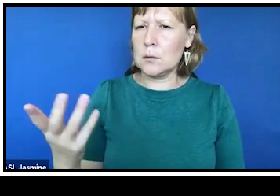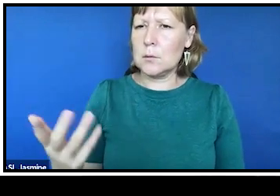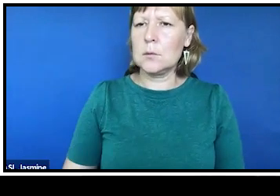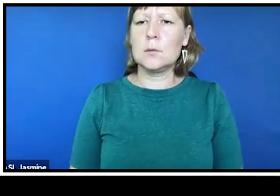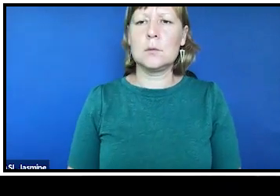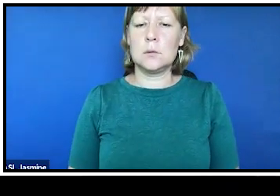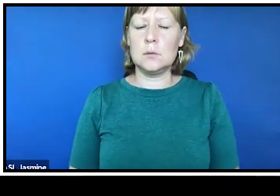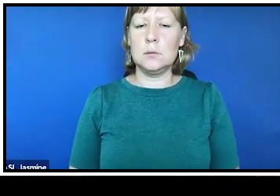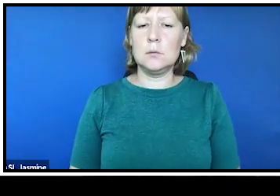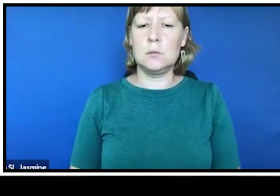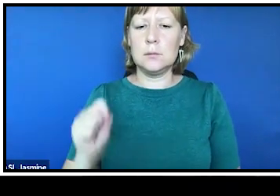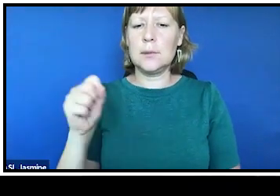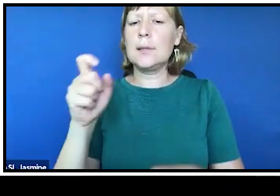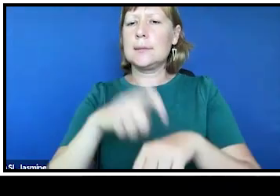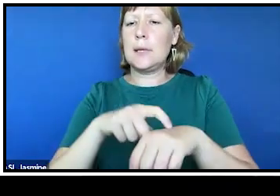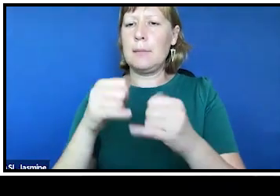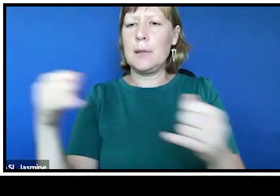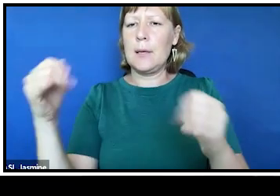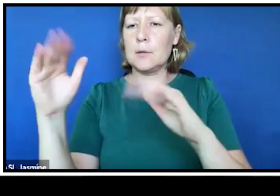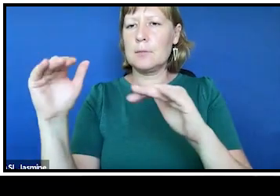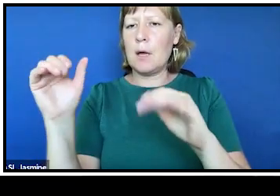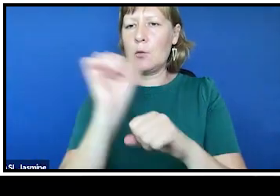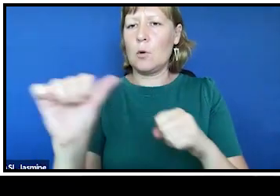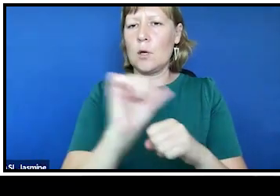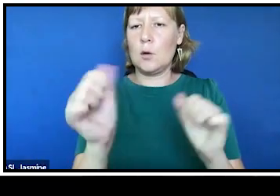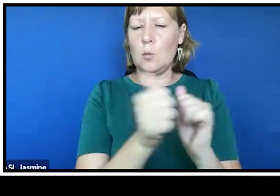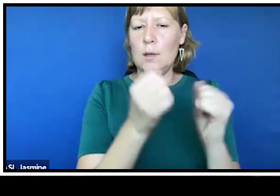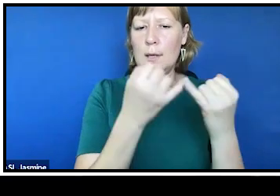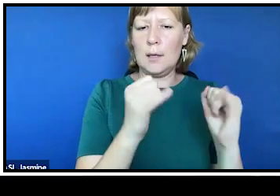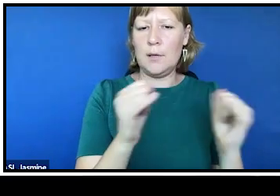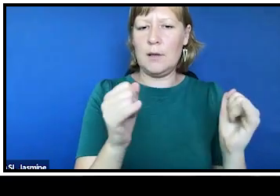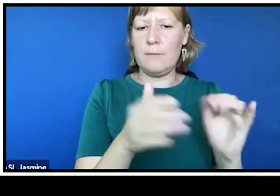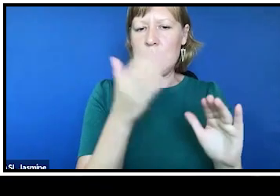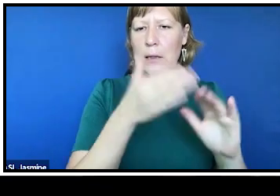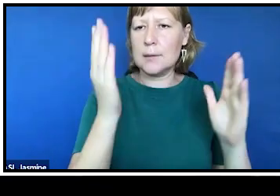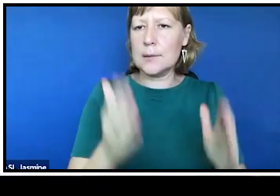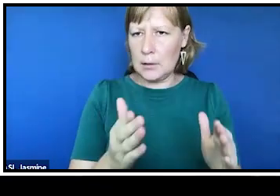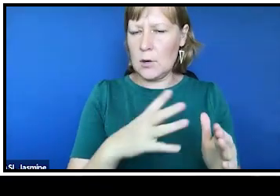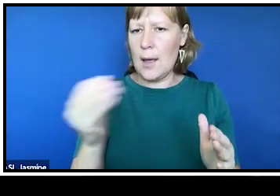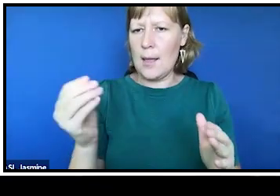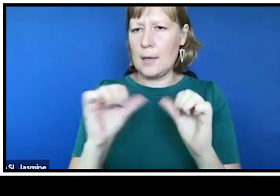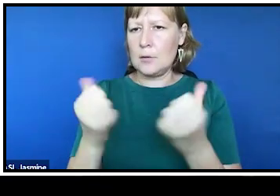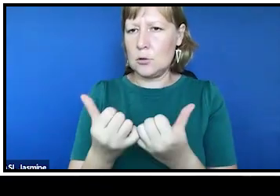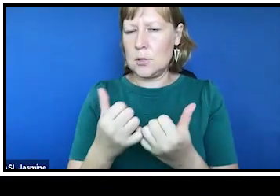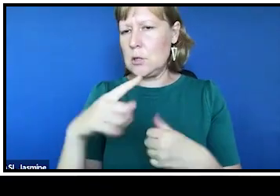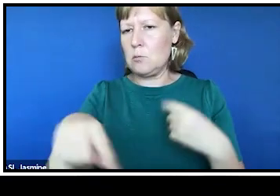She was asking for a timeline to expect working with independent facilitators and then the agency.